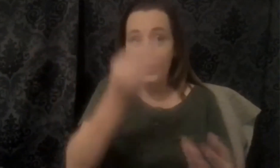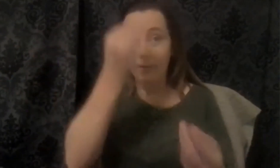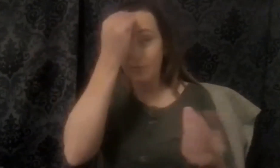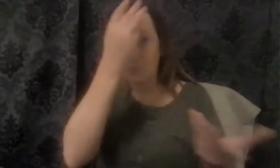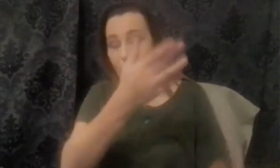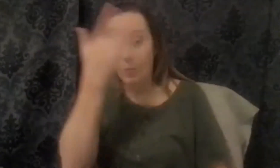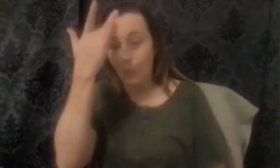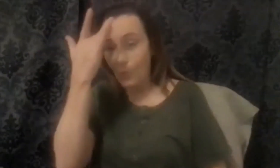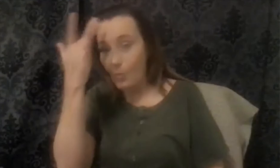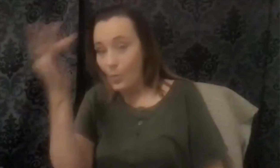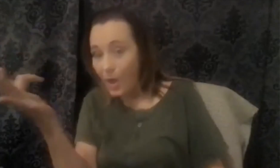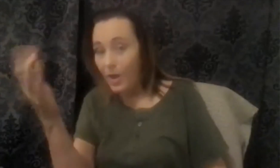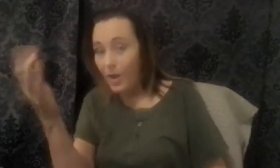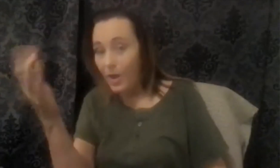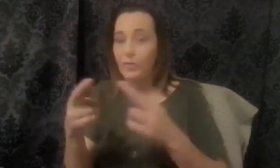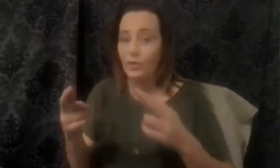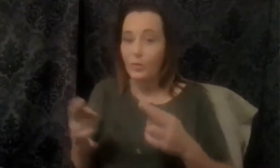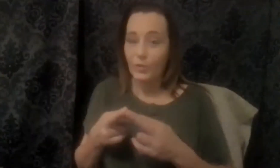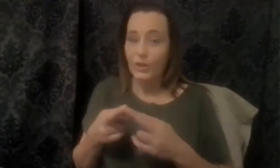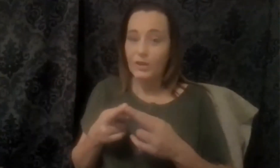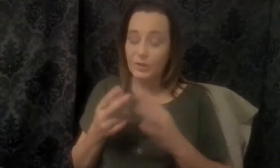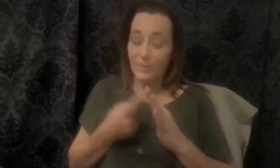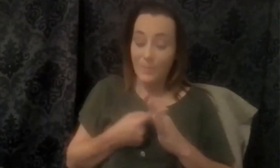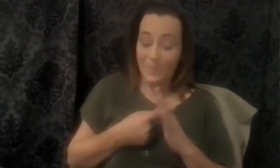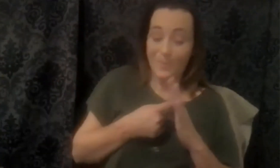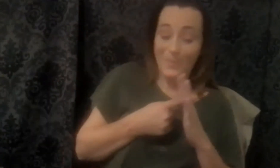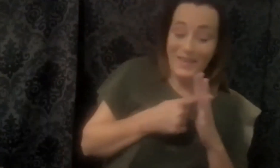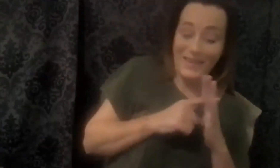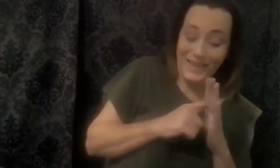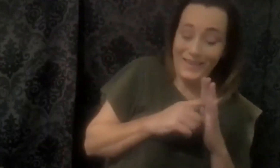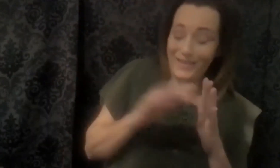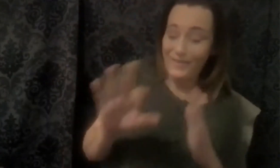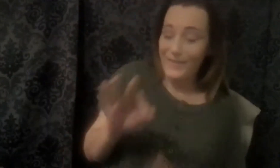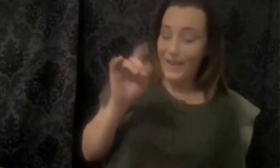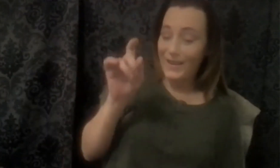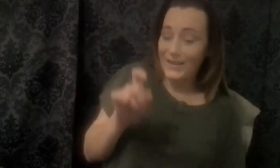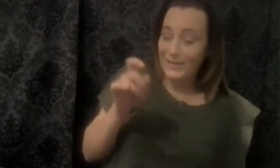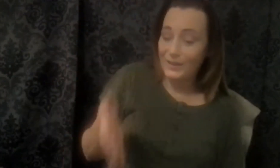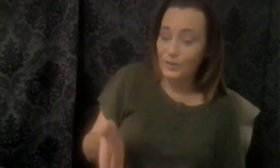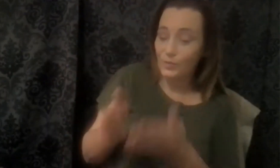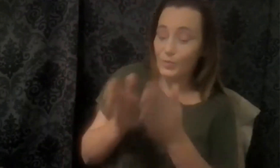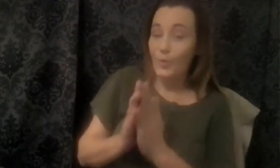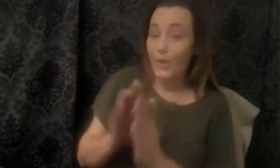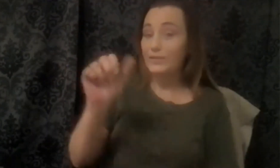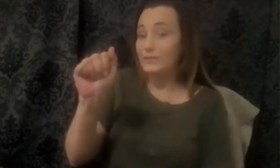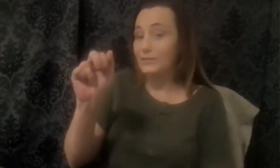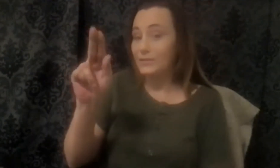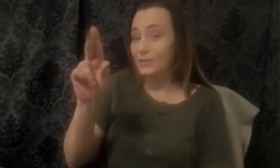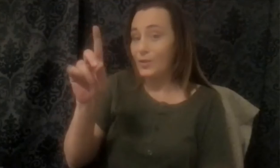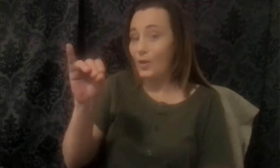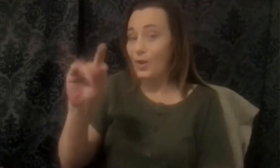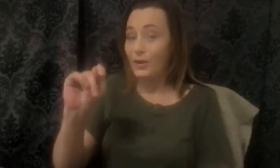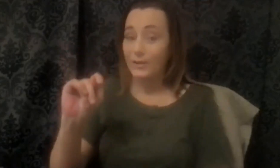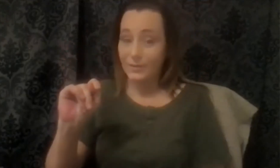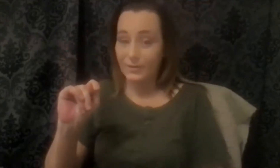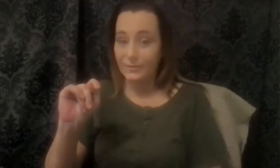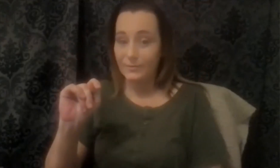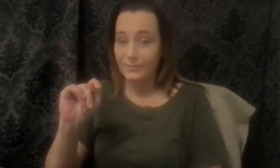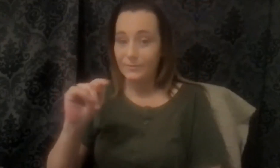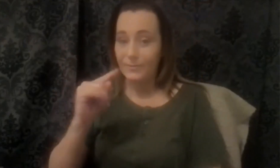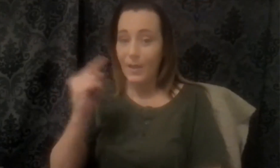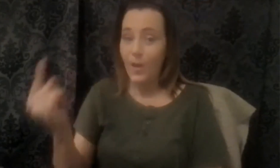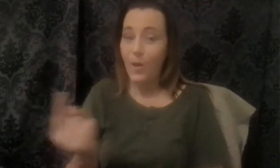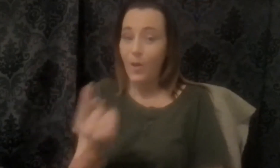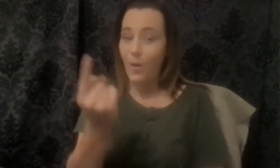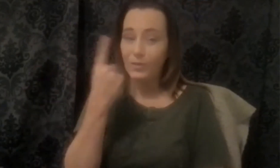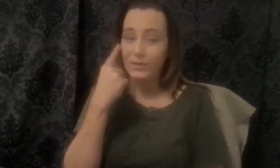in the first place found it even necessary to request an audit. And I always think it's not helpful